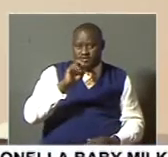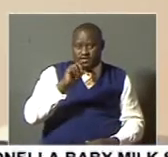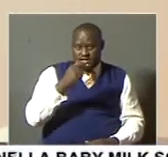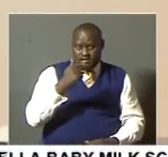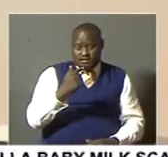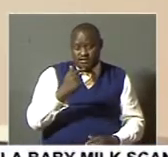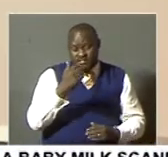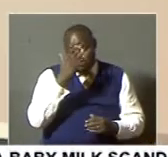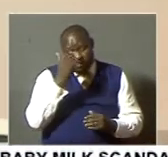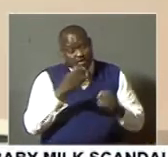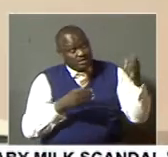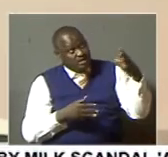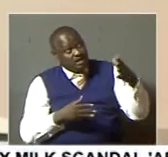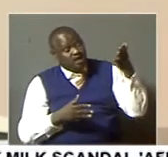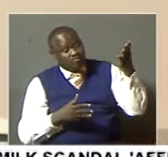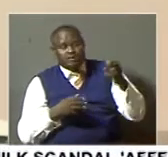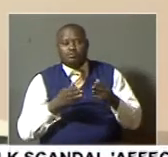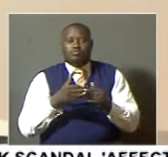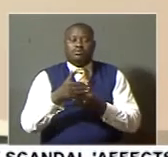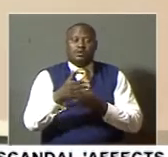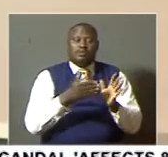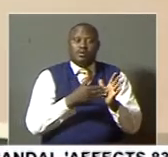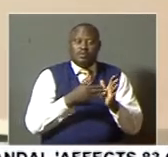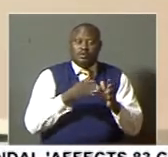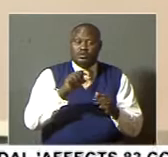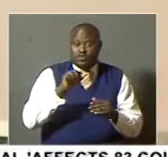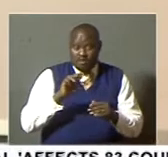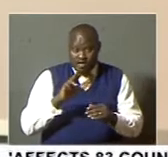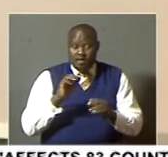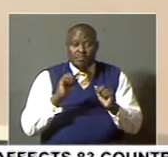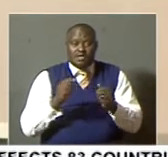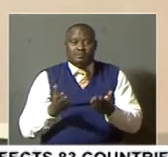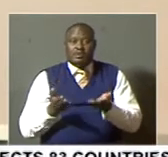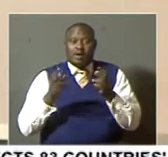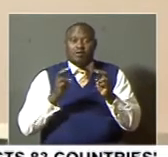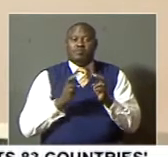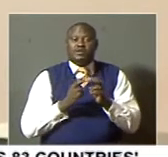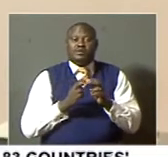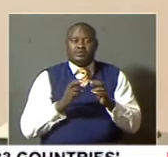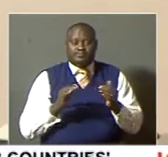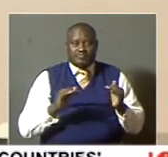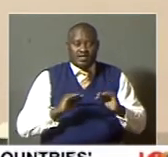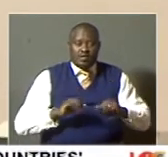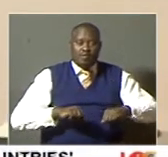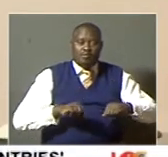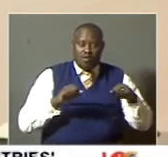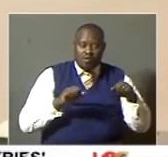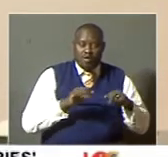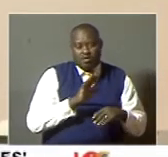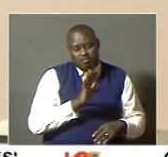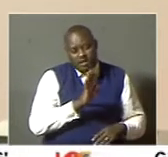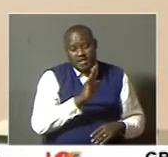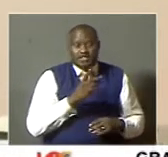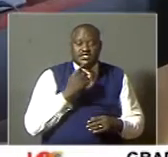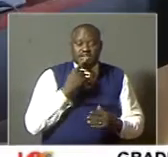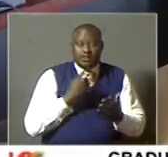cover, they may not be able to use solar unless the batteries improve for storage. The Director General, Yukiya Amano, said